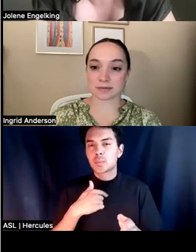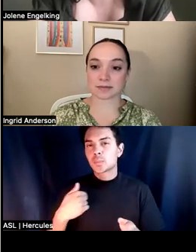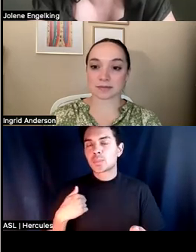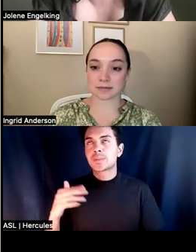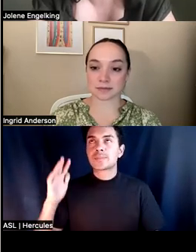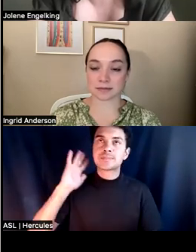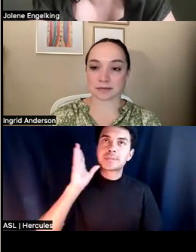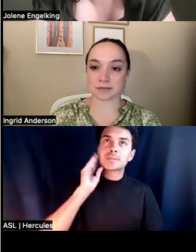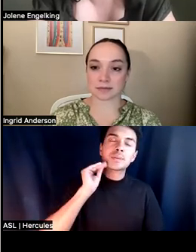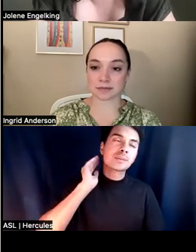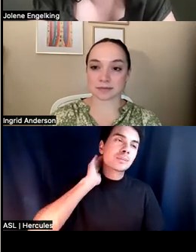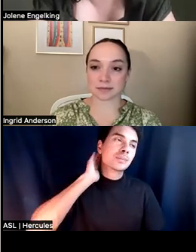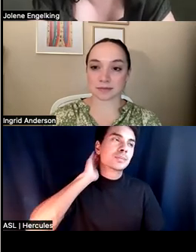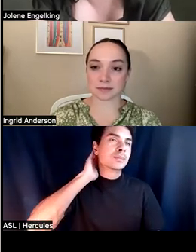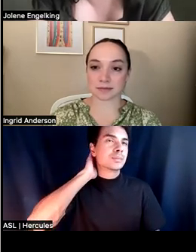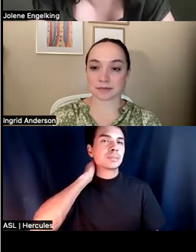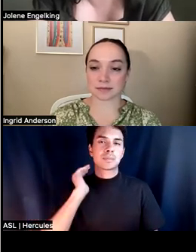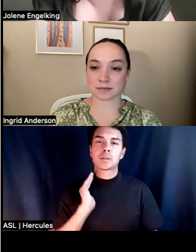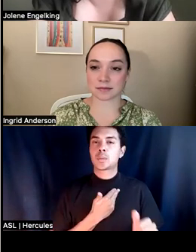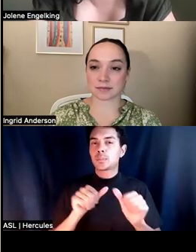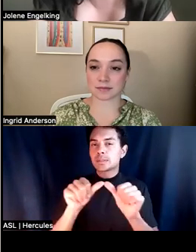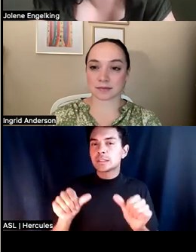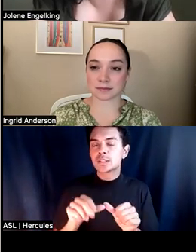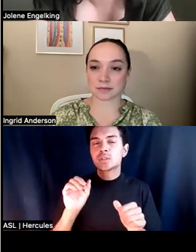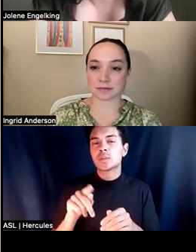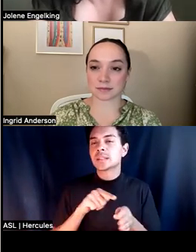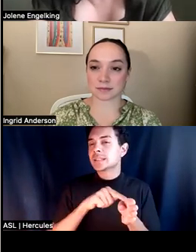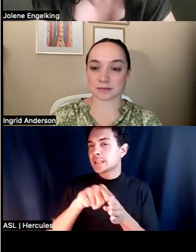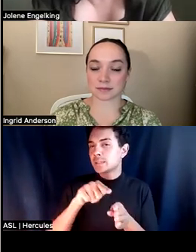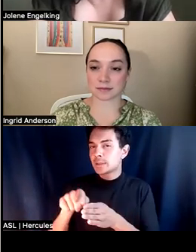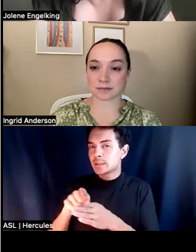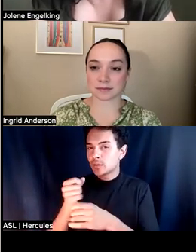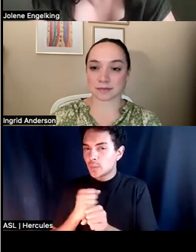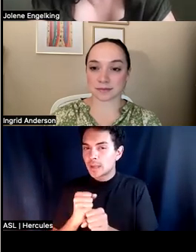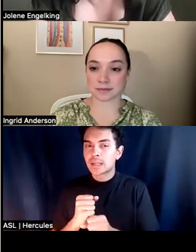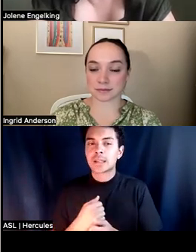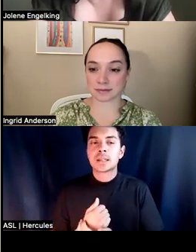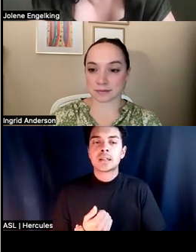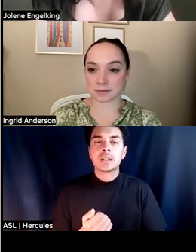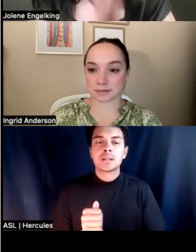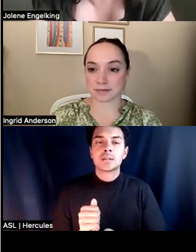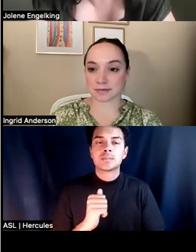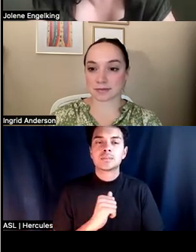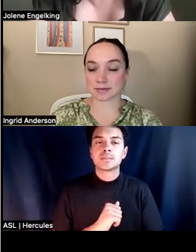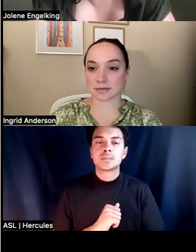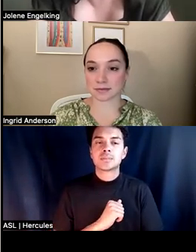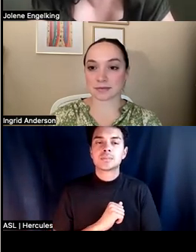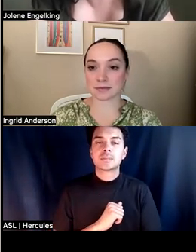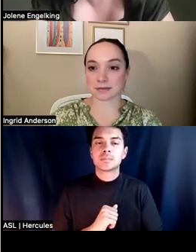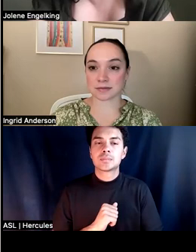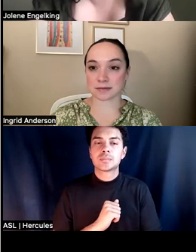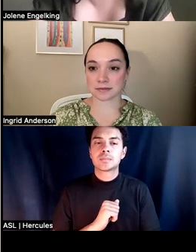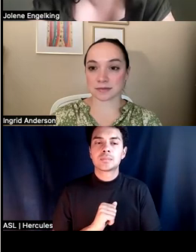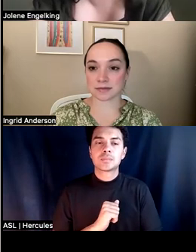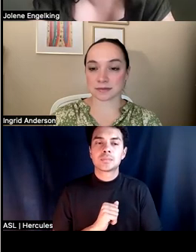been, that our positions or disciplines have been created, or where we're really, held accountable to,